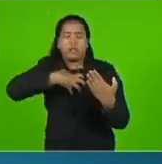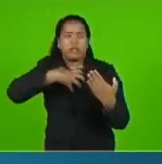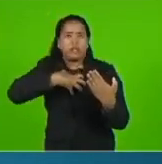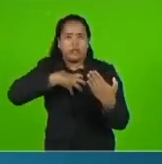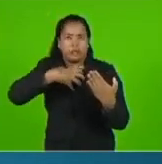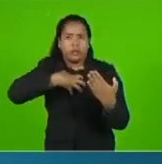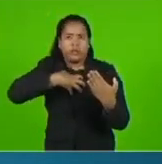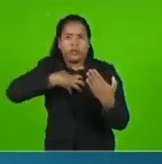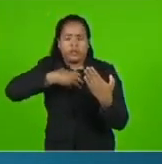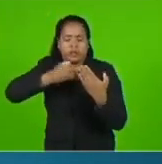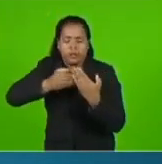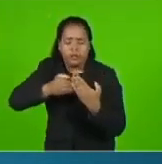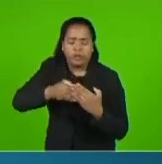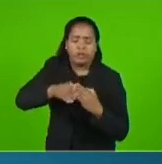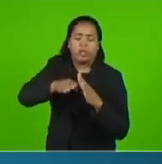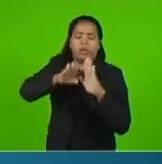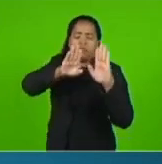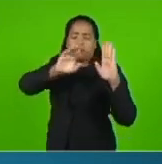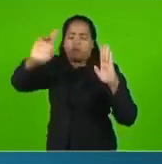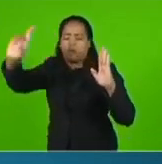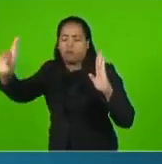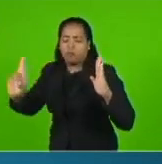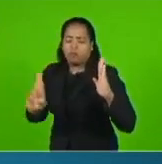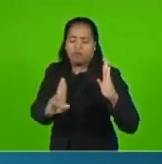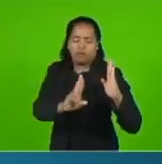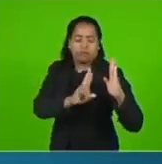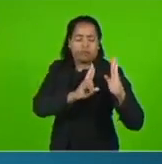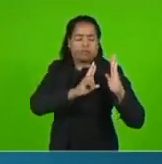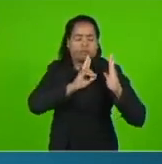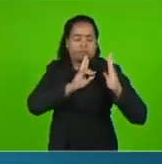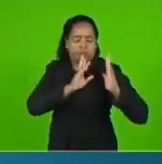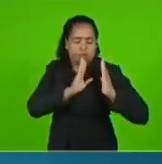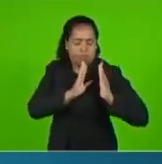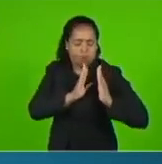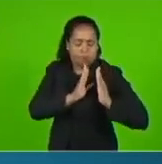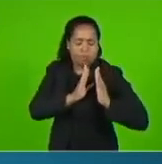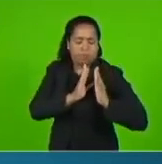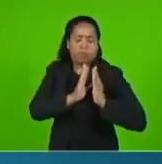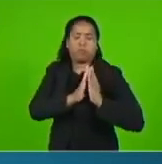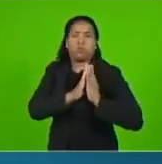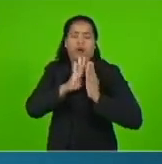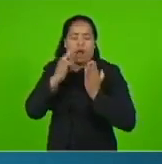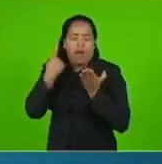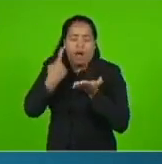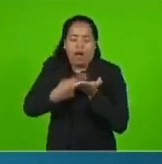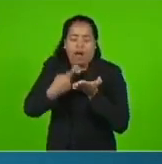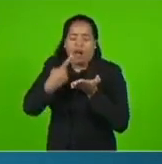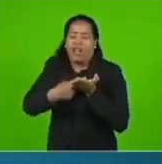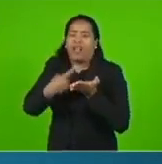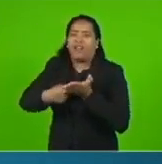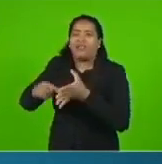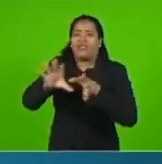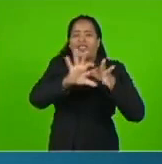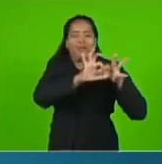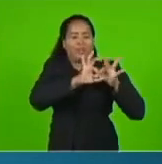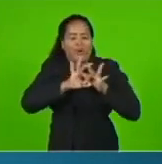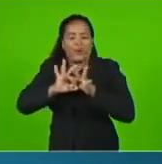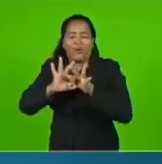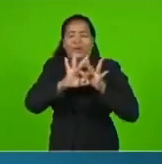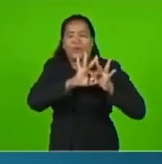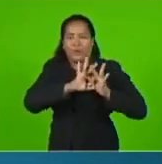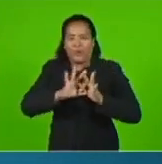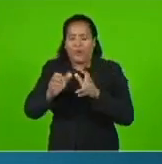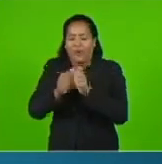my voice and opens the door, I will come into him and dine with him, and he with